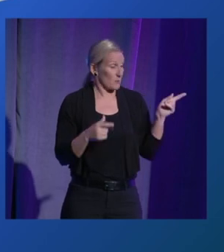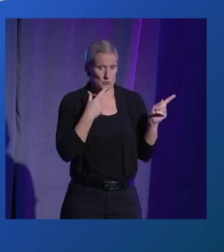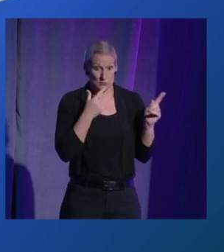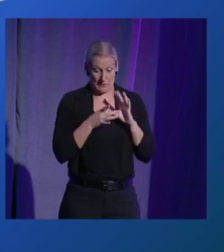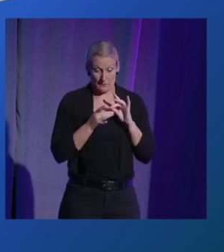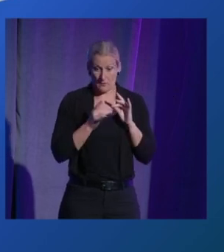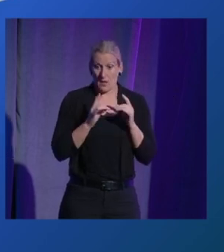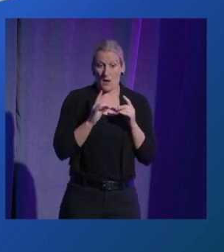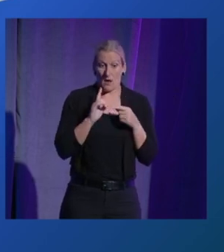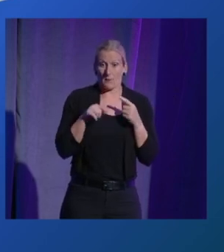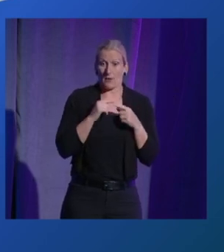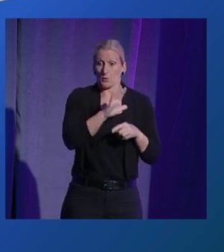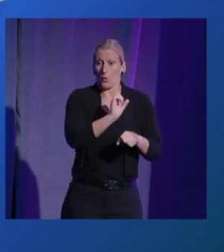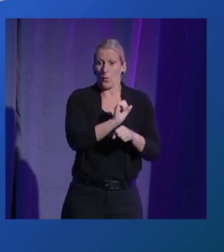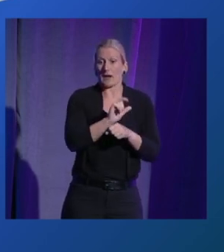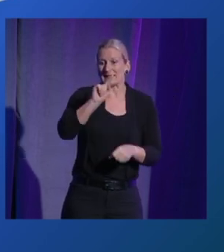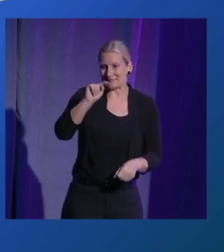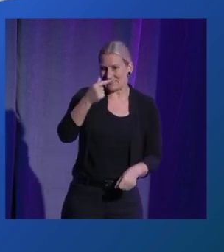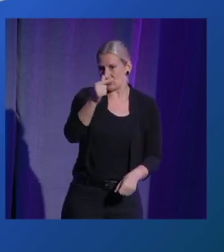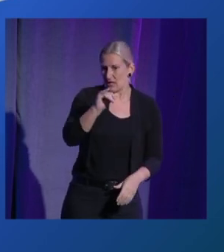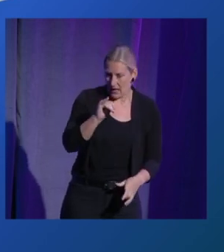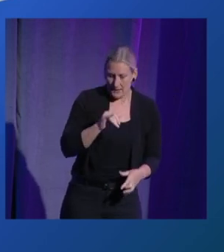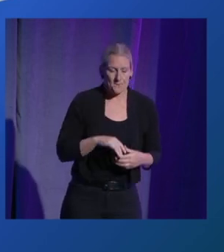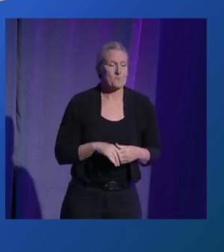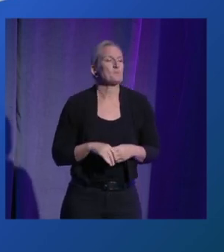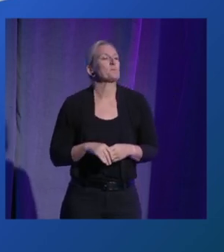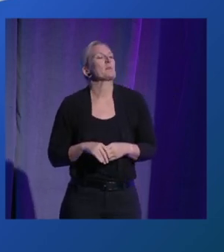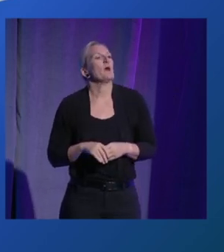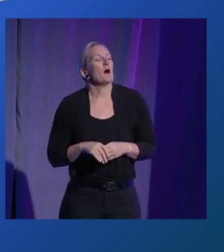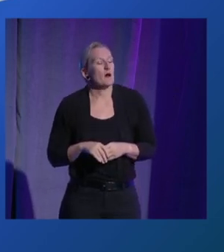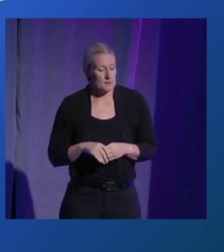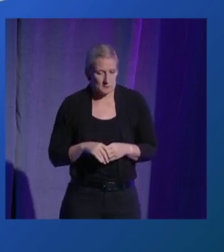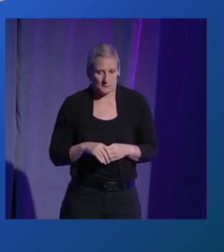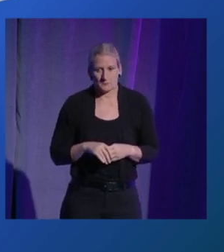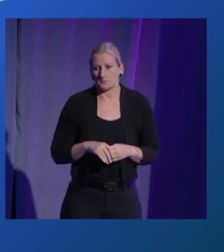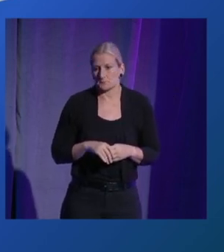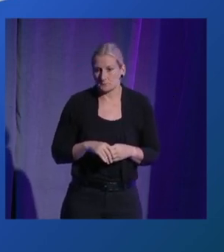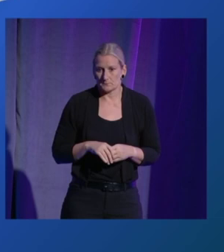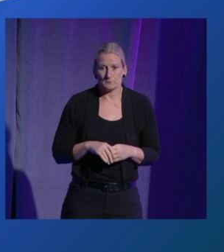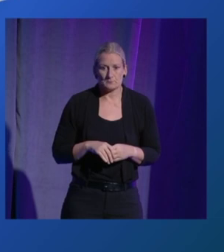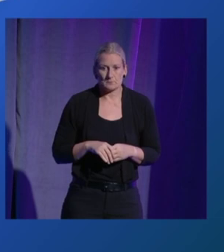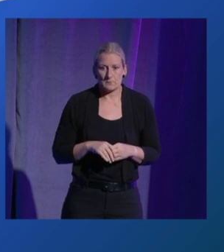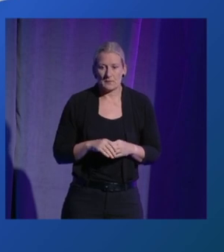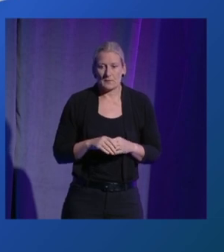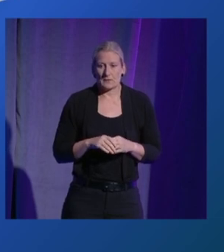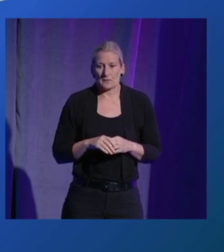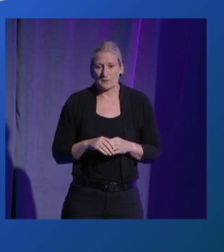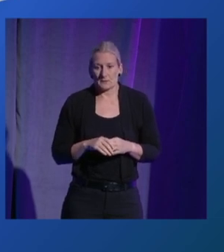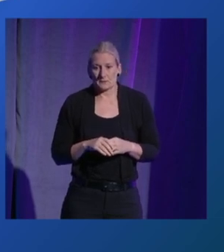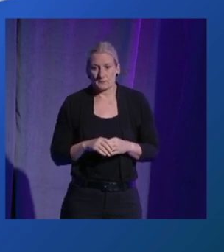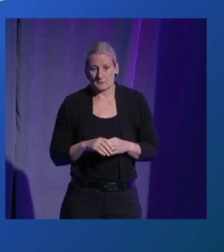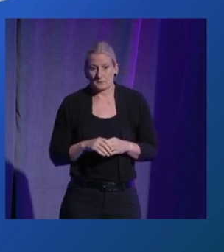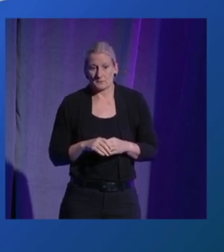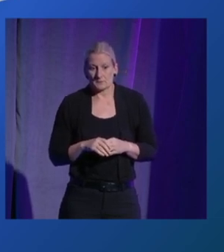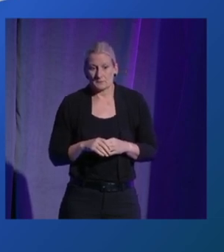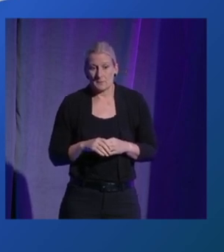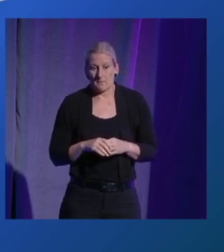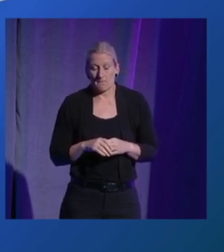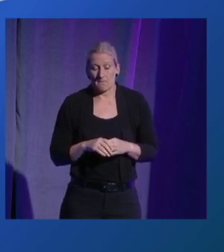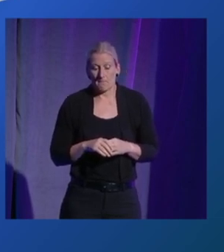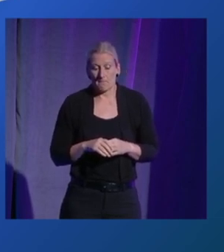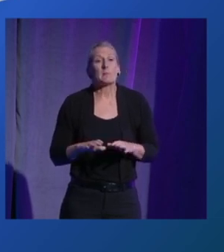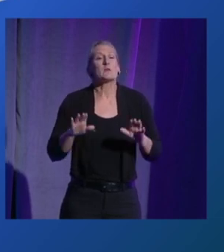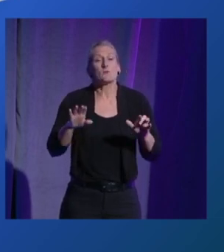spectral field you know categorizing types out how that impacts like you know predictive food